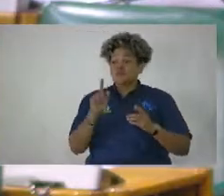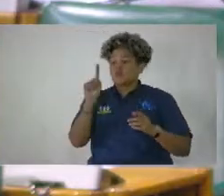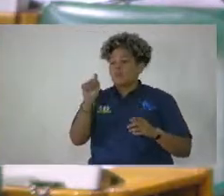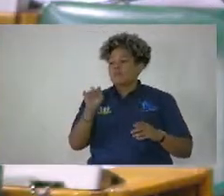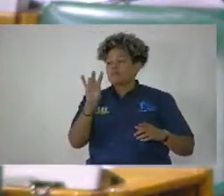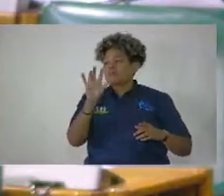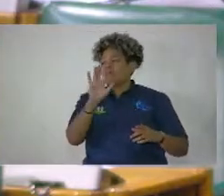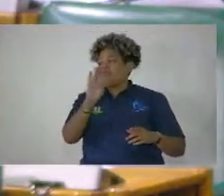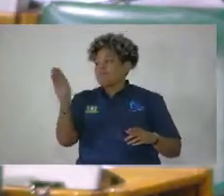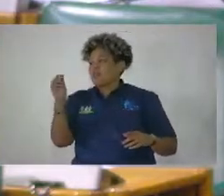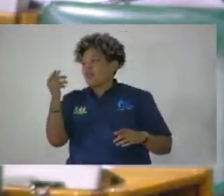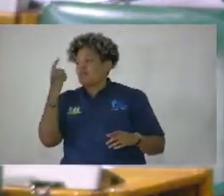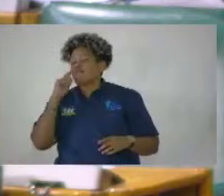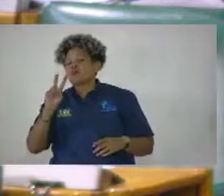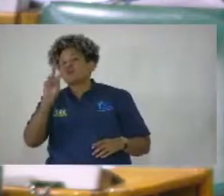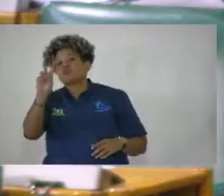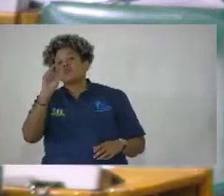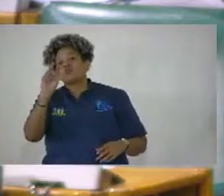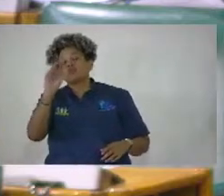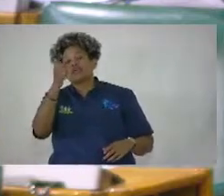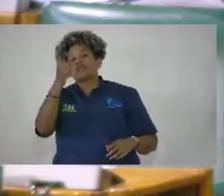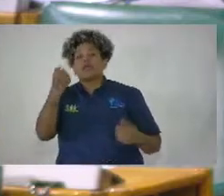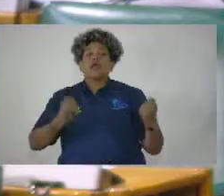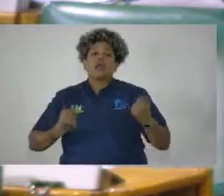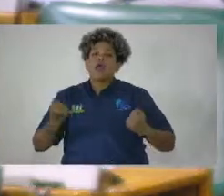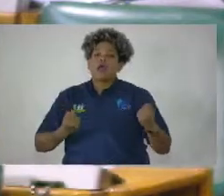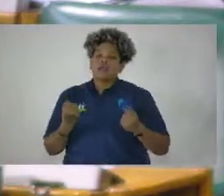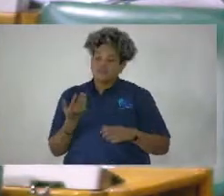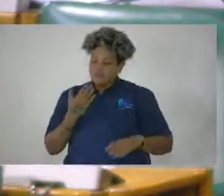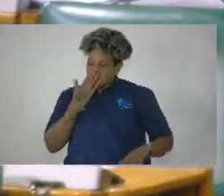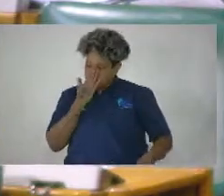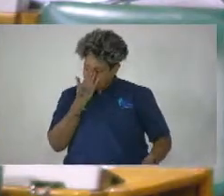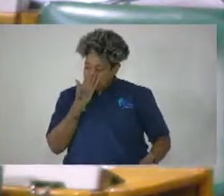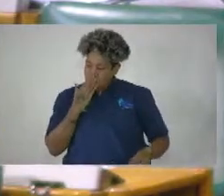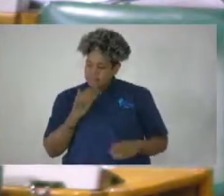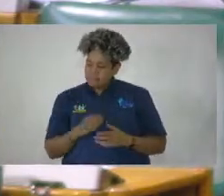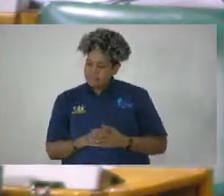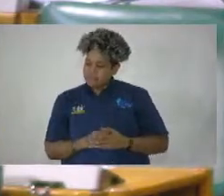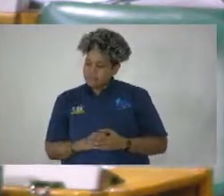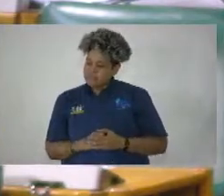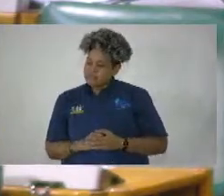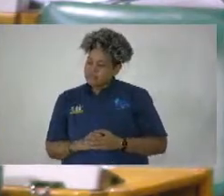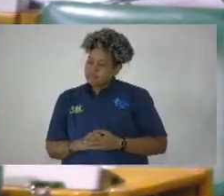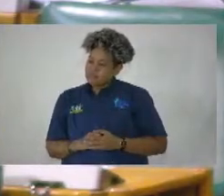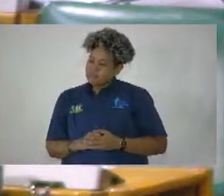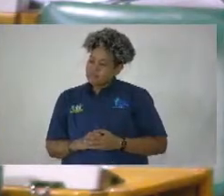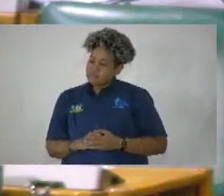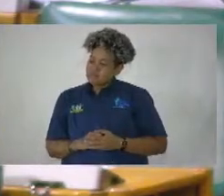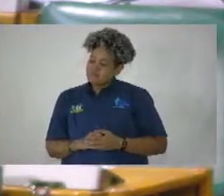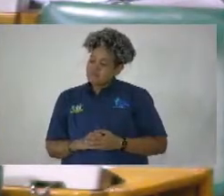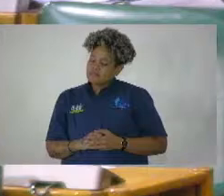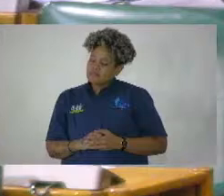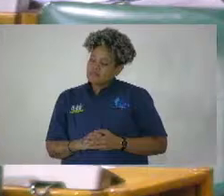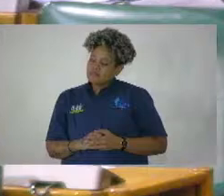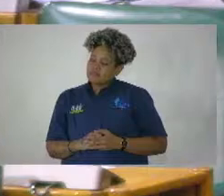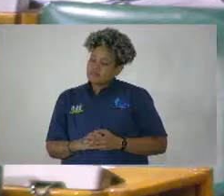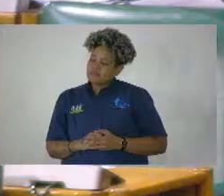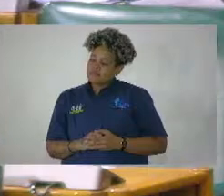$1.75 billion for 210 buses. Now, Mr.